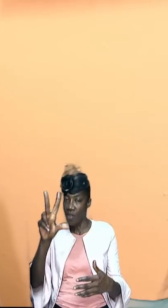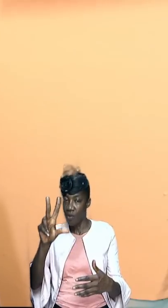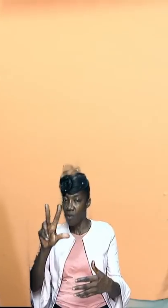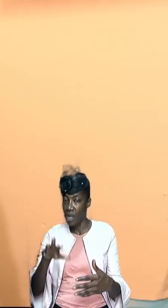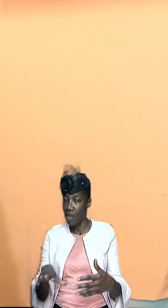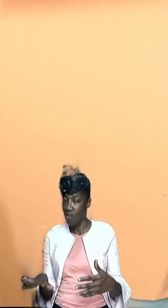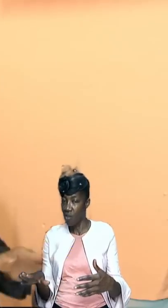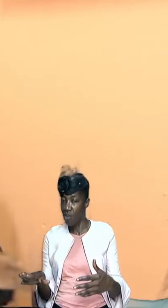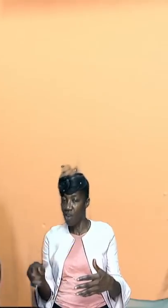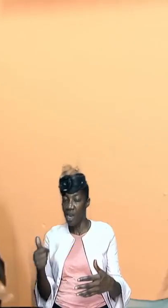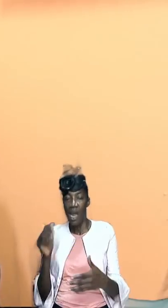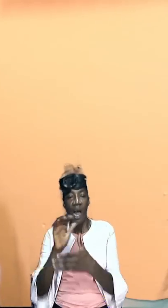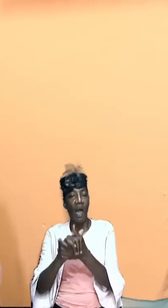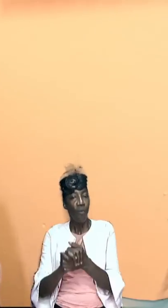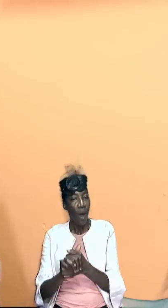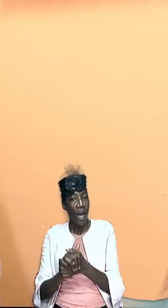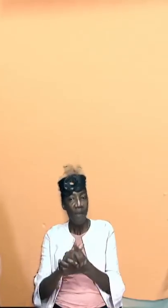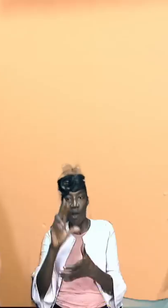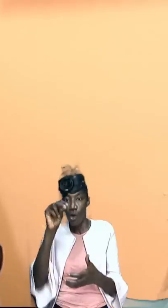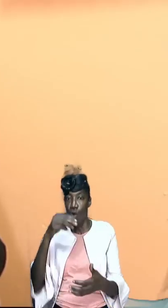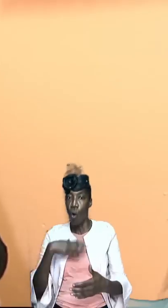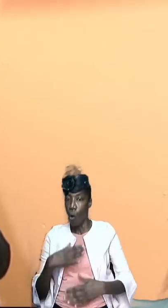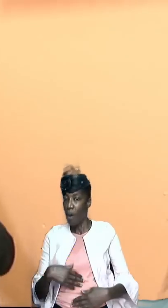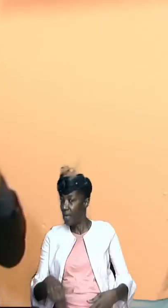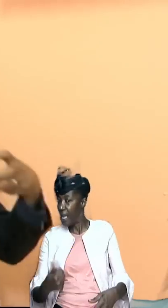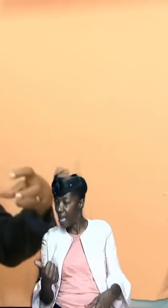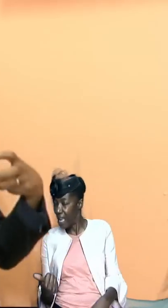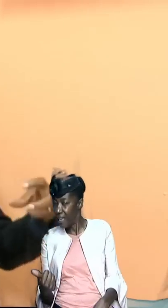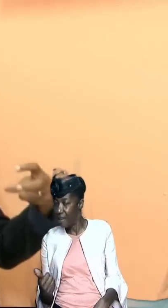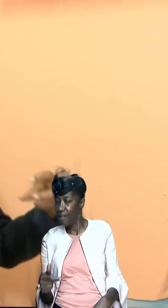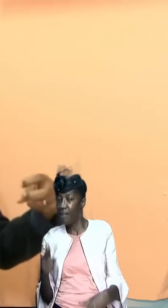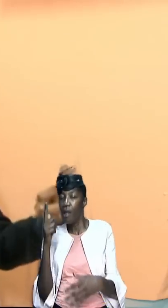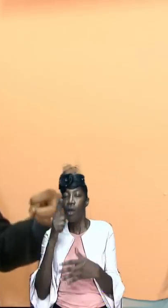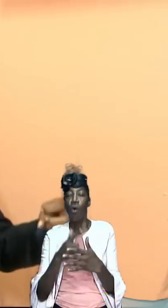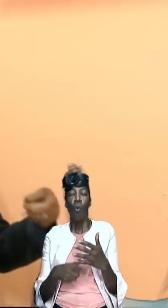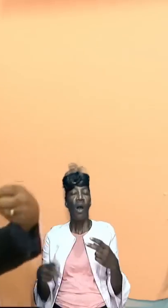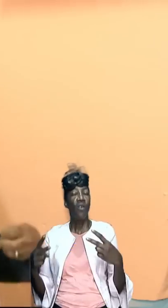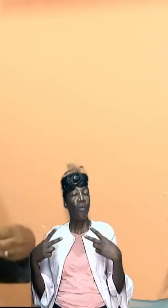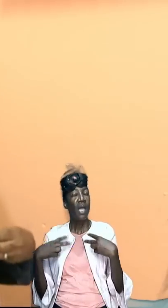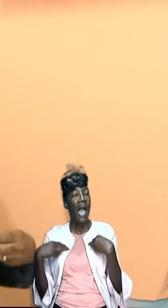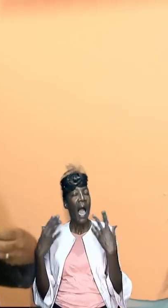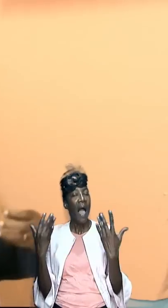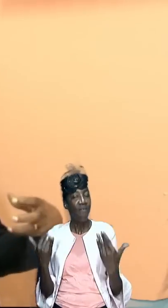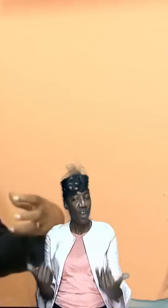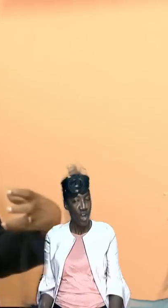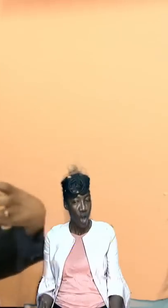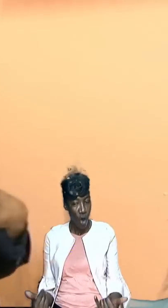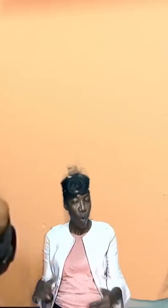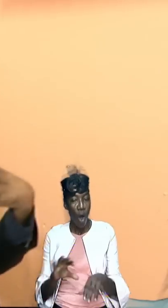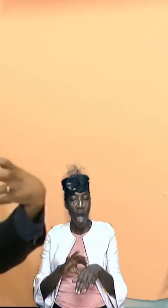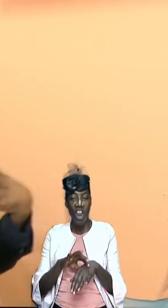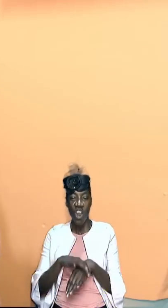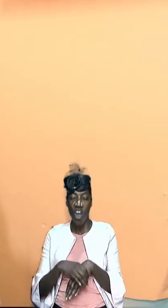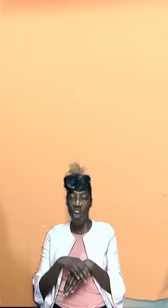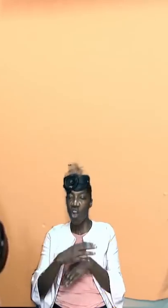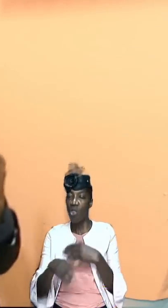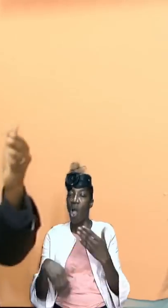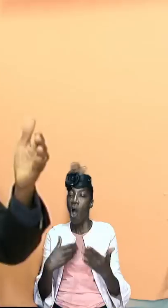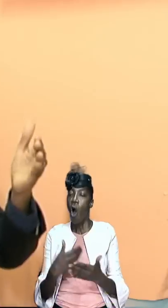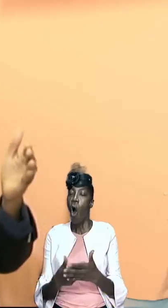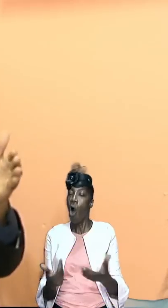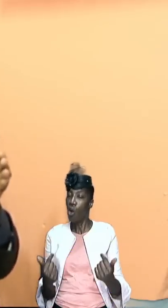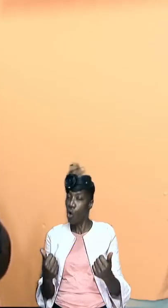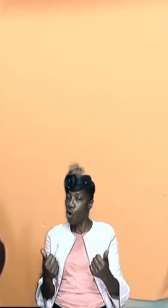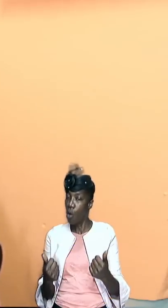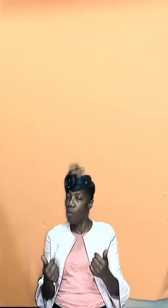wives, nobody else. So that what we have today on the earth, all came